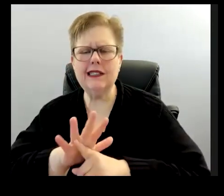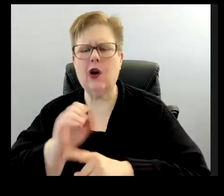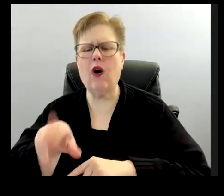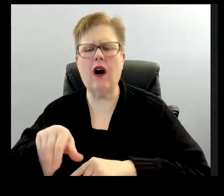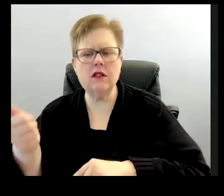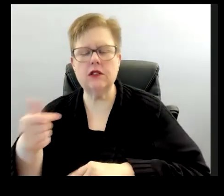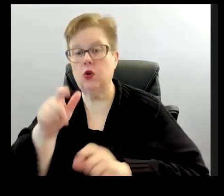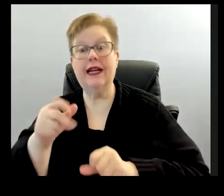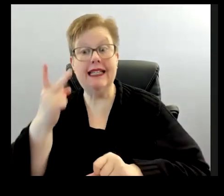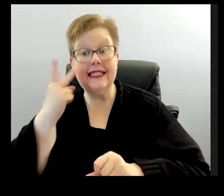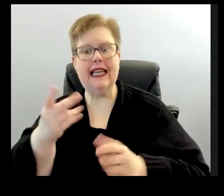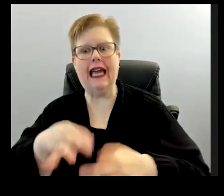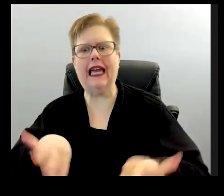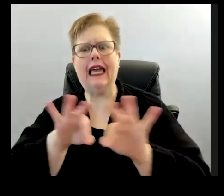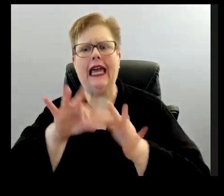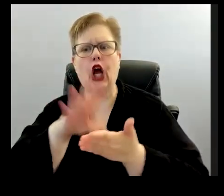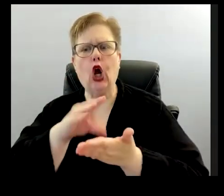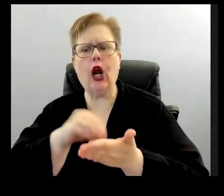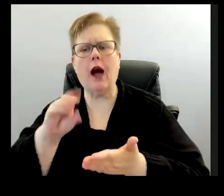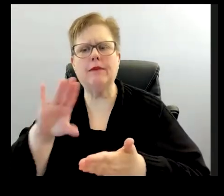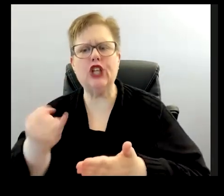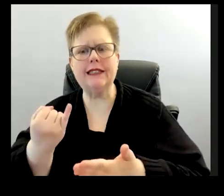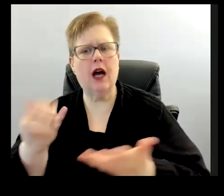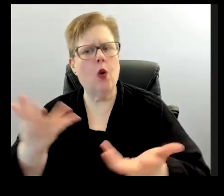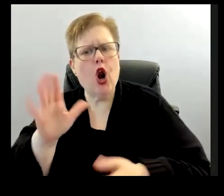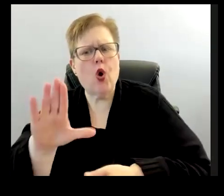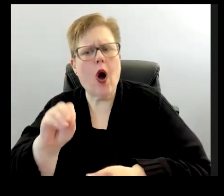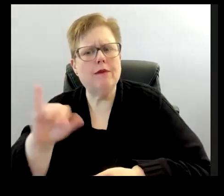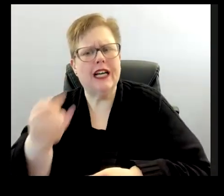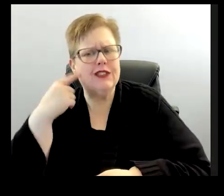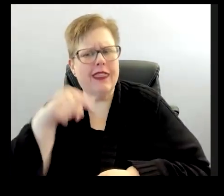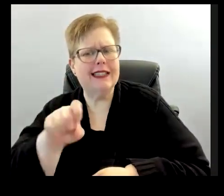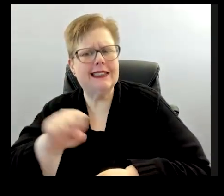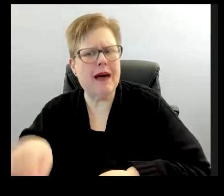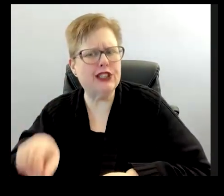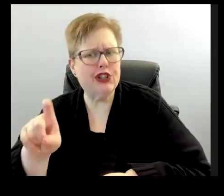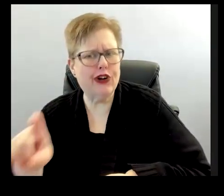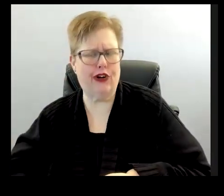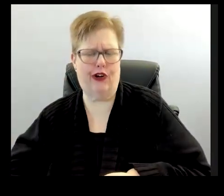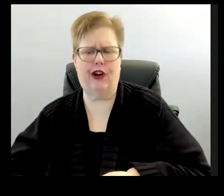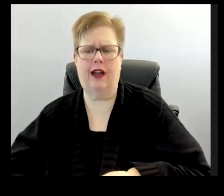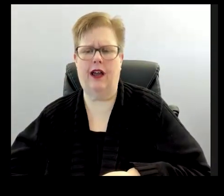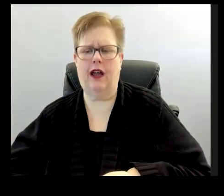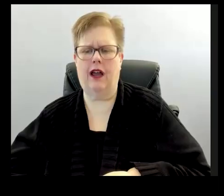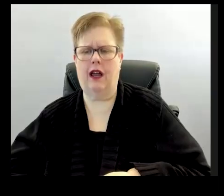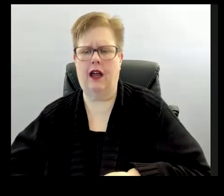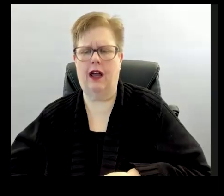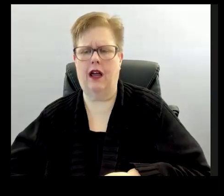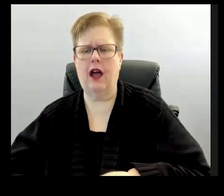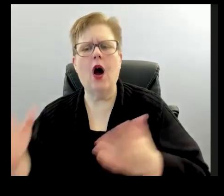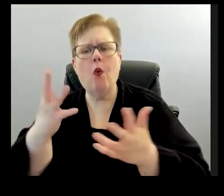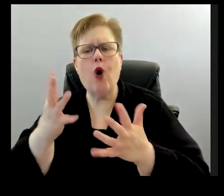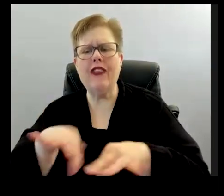elsewhere, you'll see that there are key learning objectives. What are your objectives for the semester? What are the key things